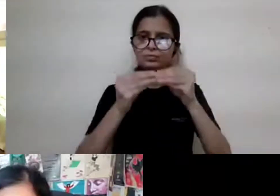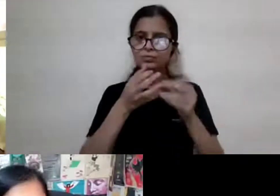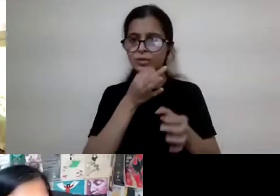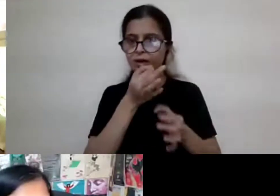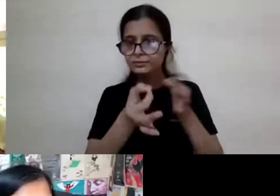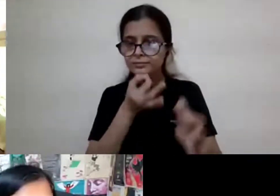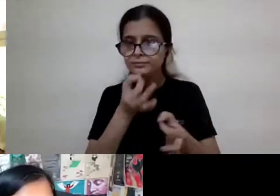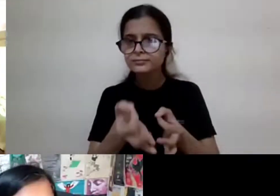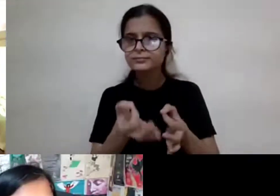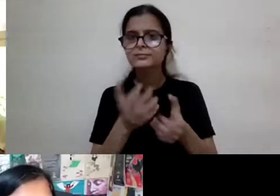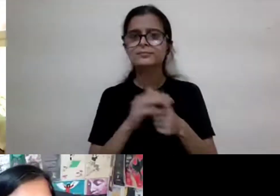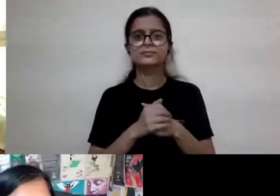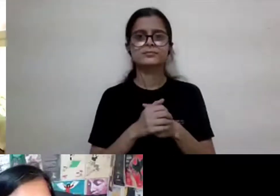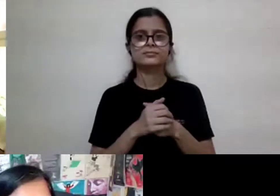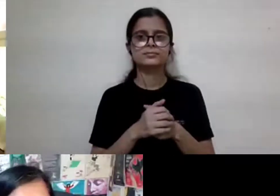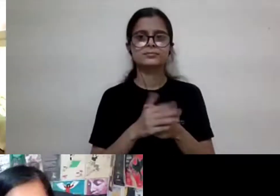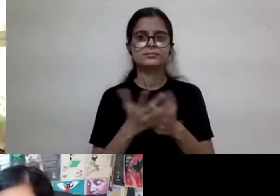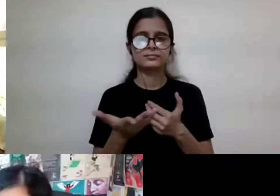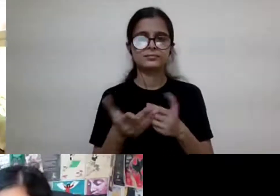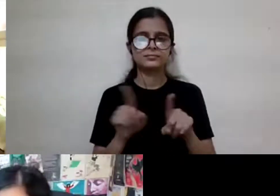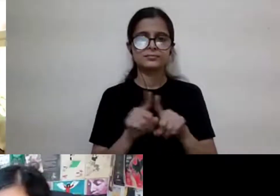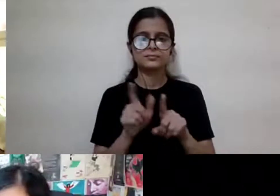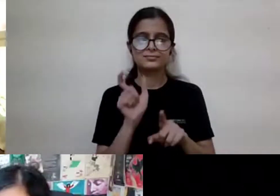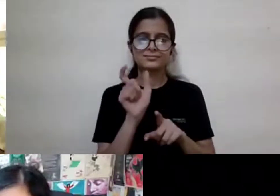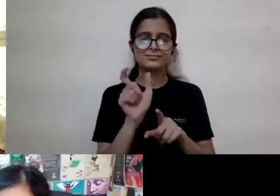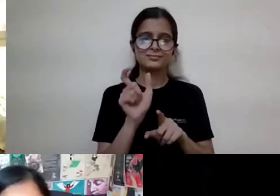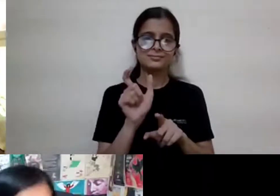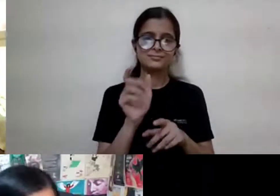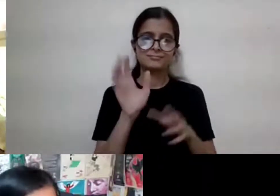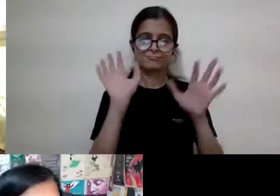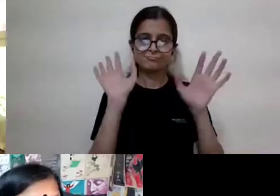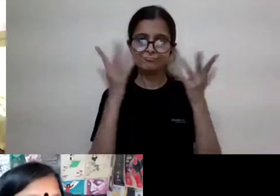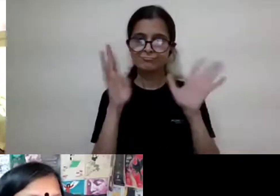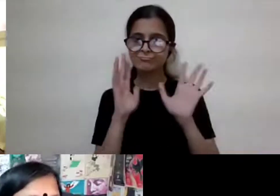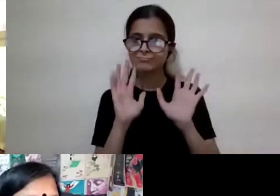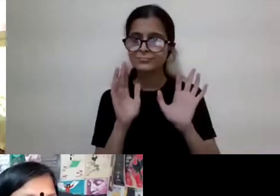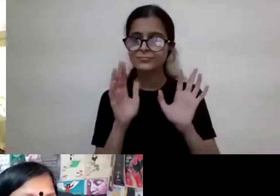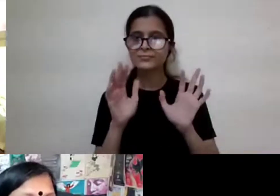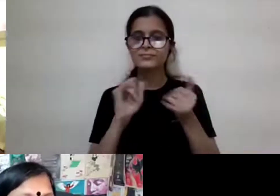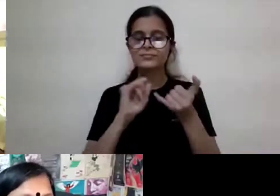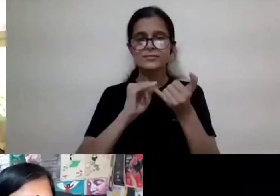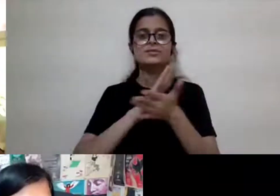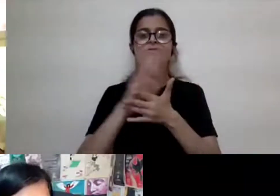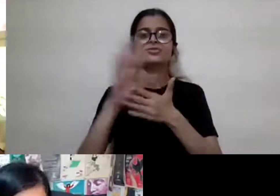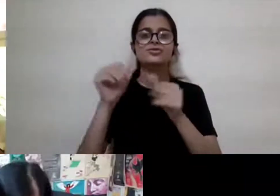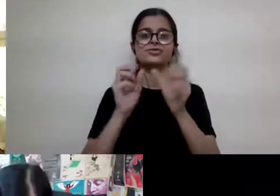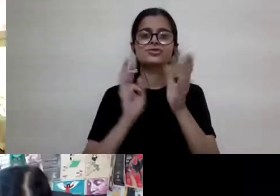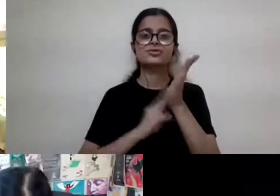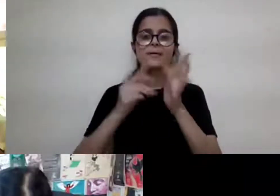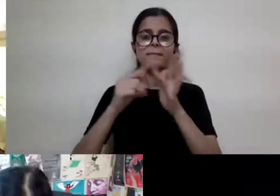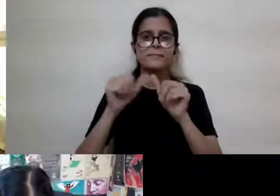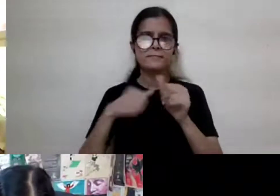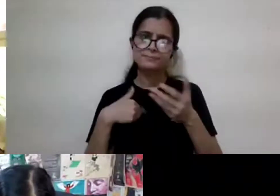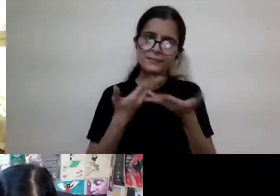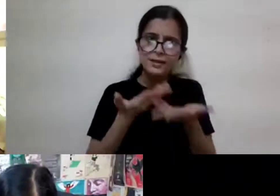besides appreciative comments? Yes, ma'am, may I? Please, Shampa. Thank you,